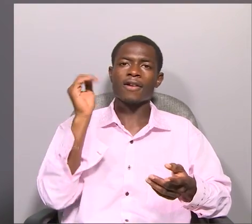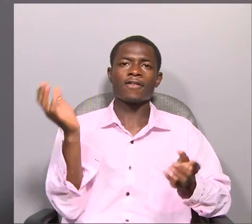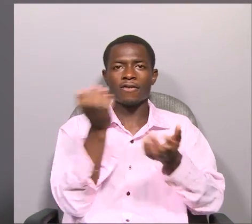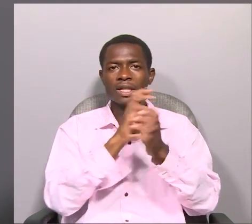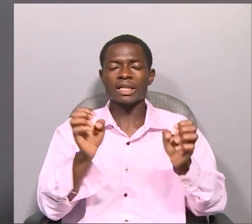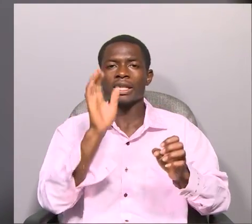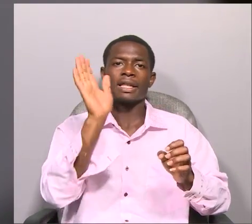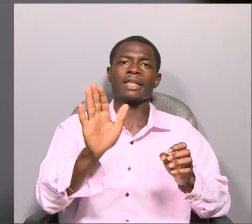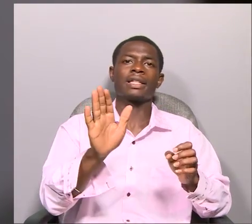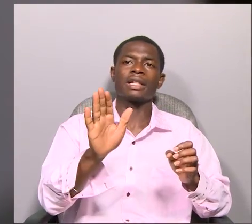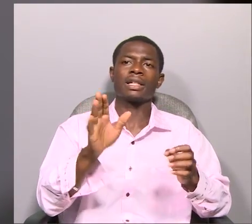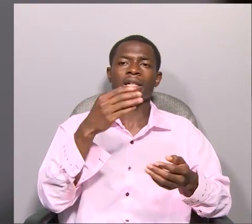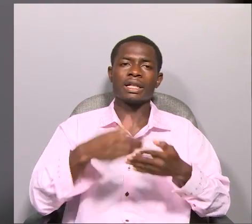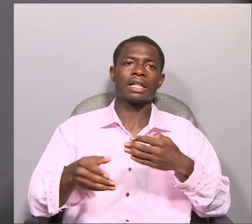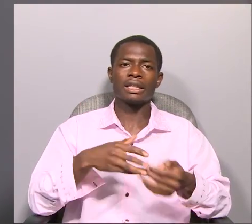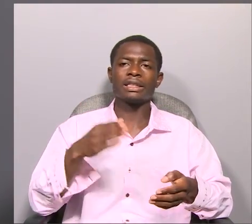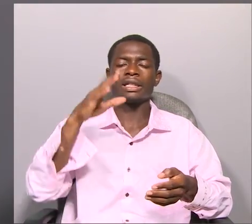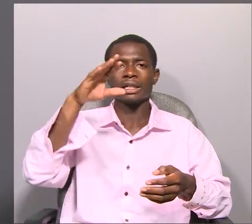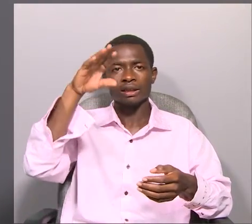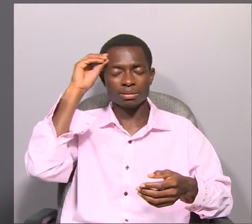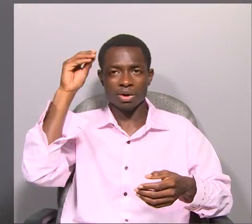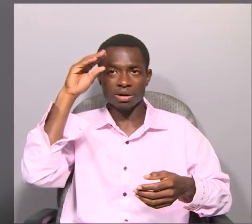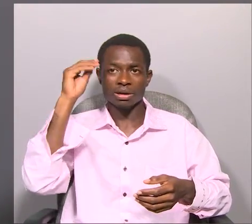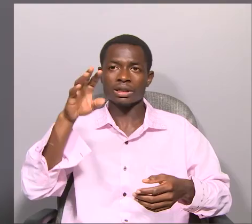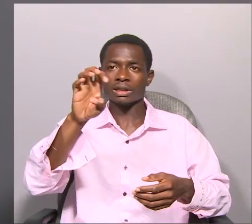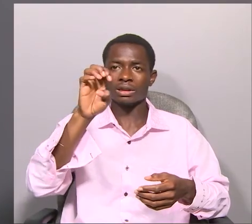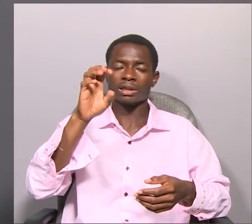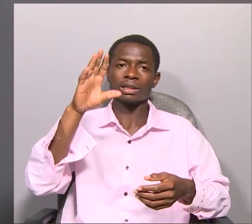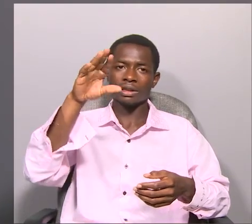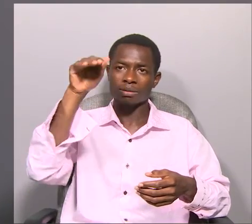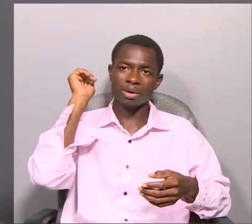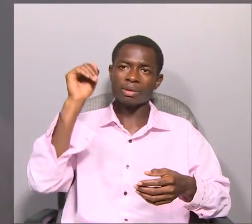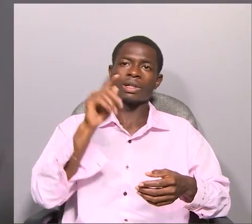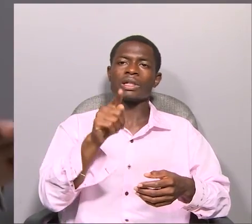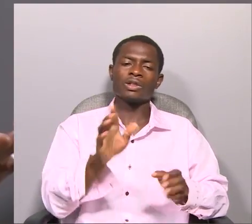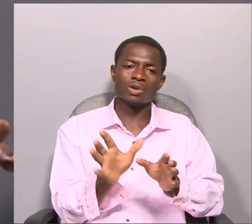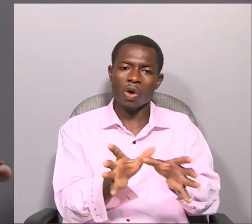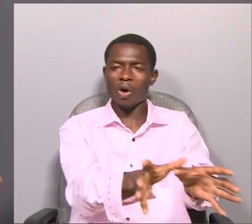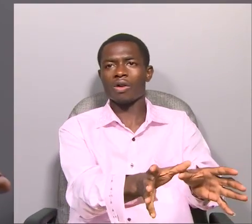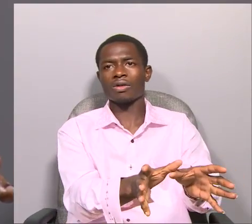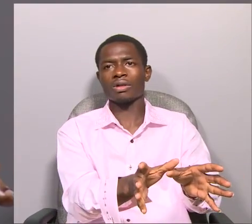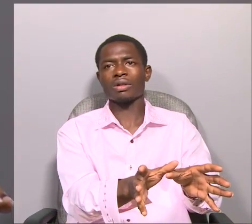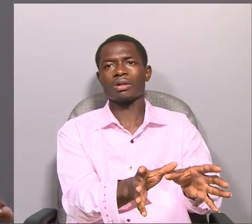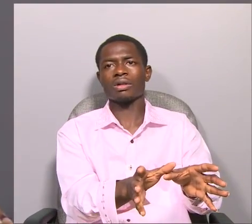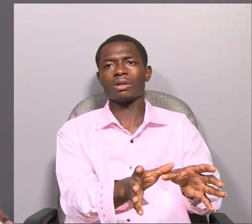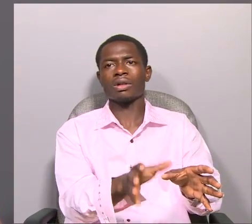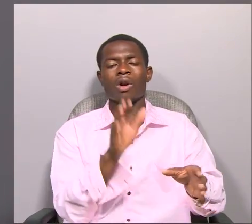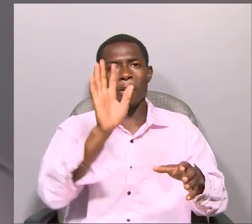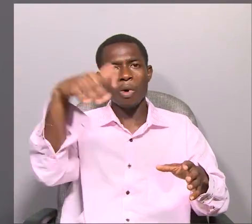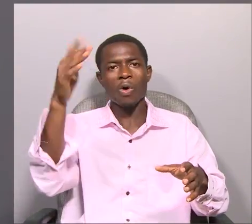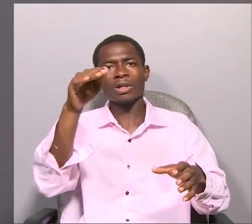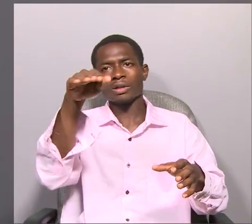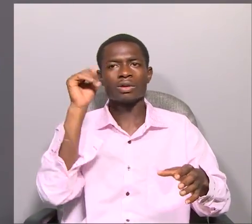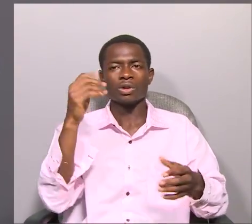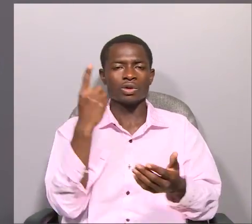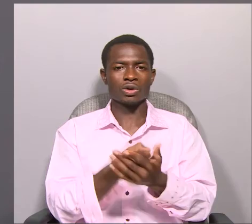are less Zimbabweans than others, and these ones are more Zimbabweans than others. Let them do it if they think they are more Zimbabweans.